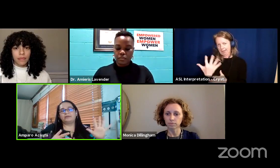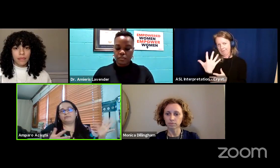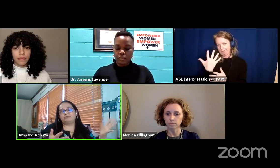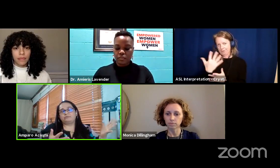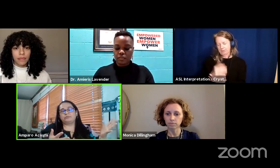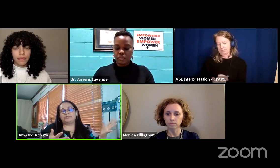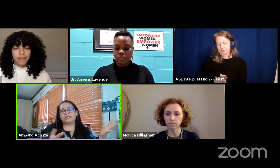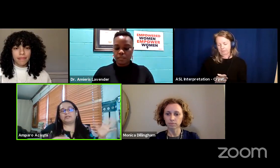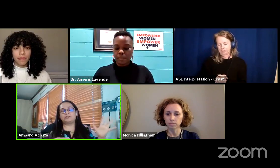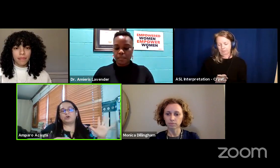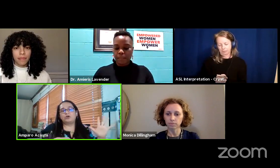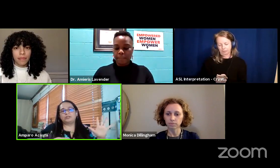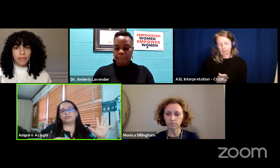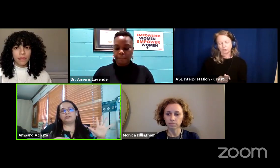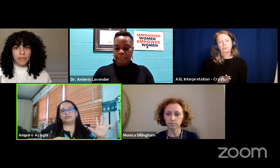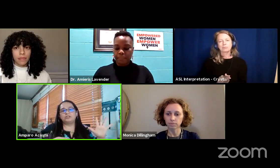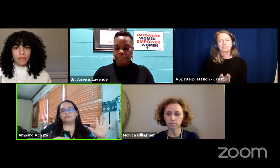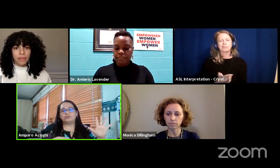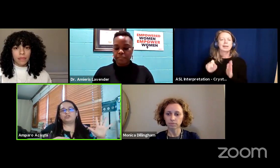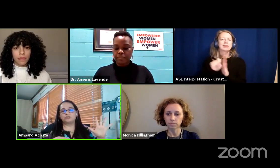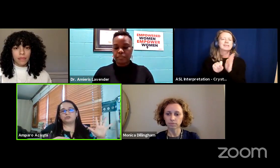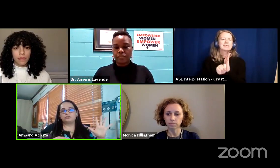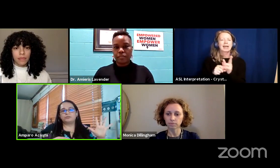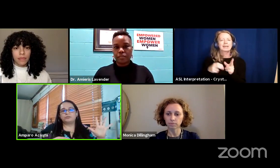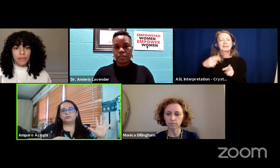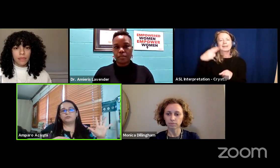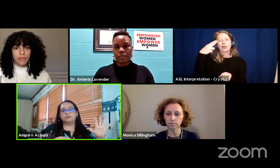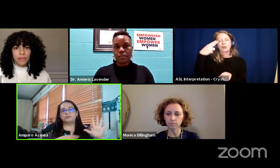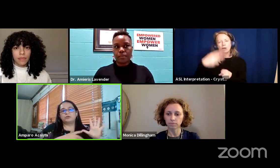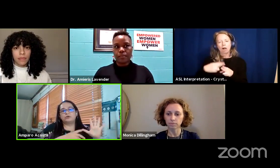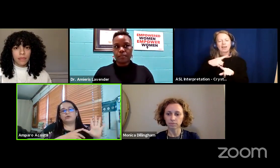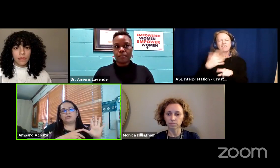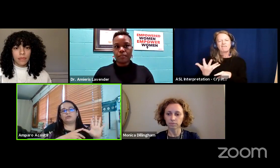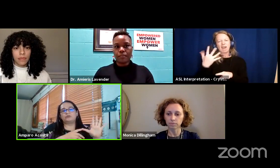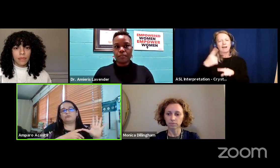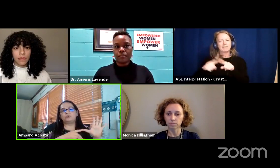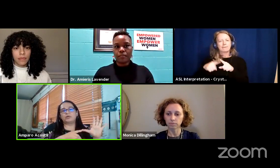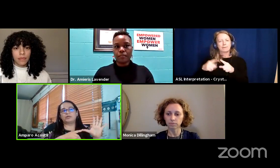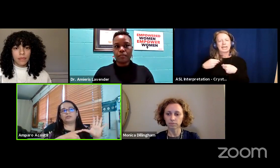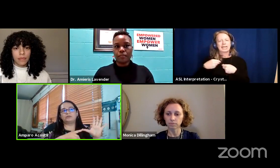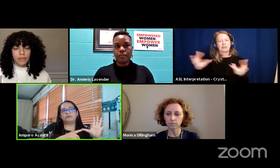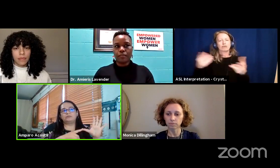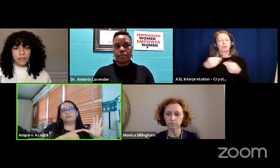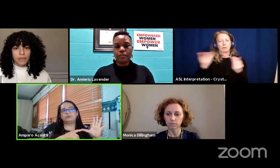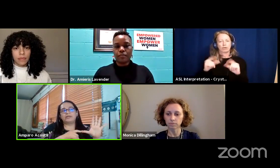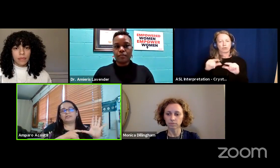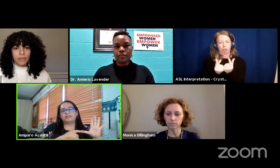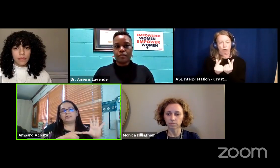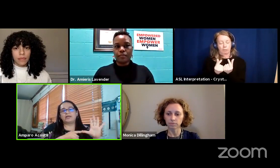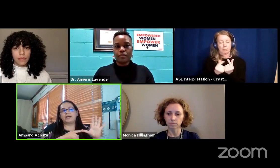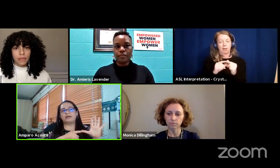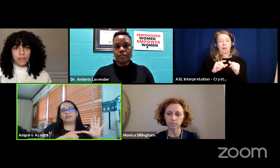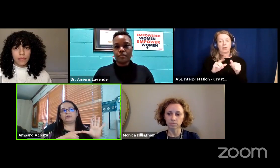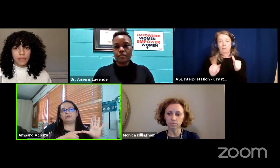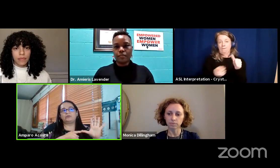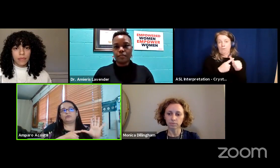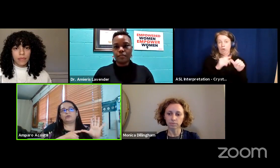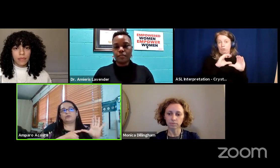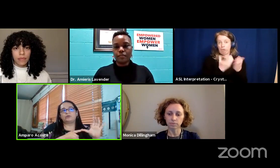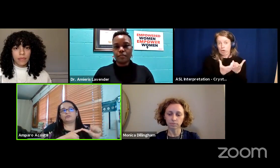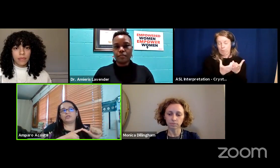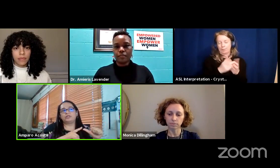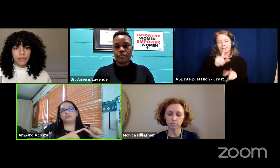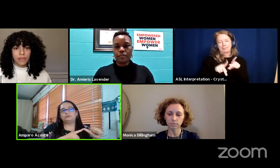that the state is calling the distribution groups. So in group 1, we basically have the